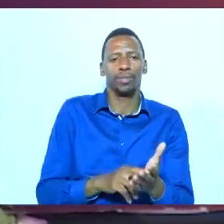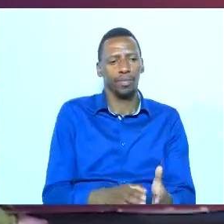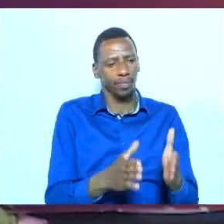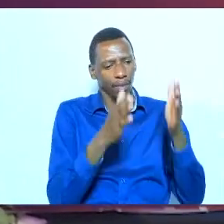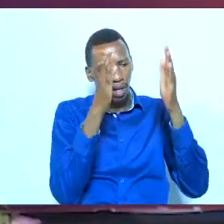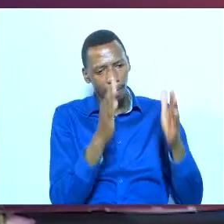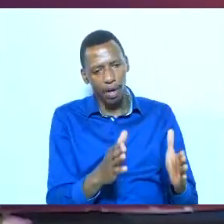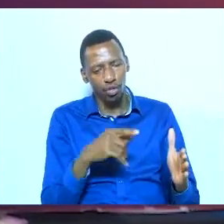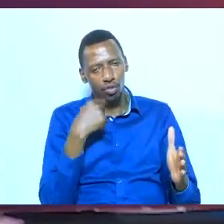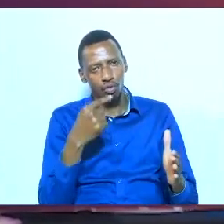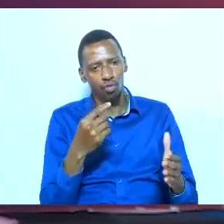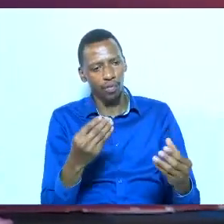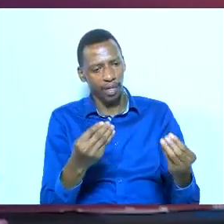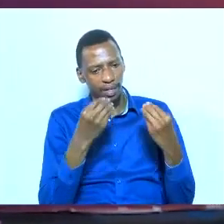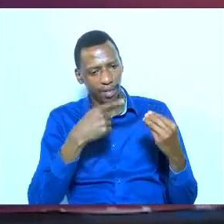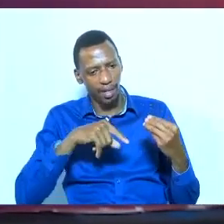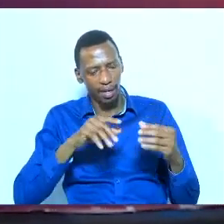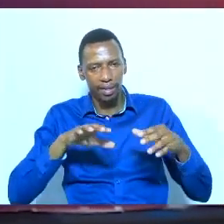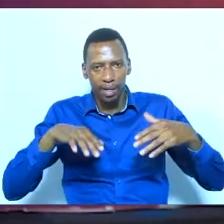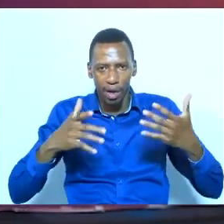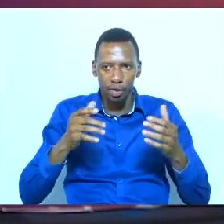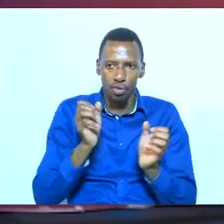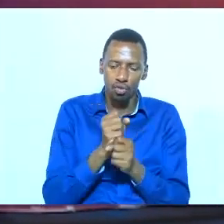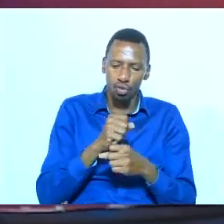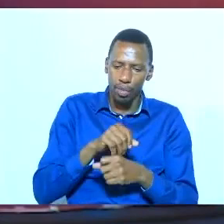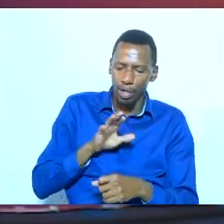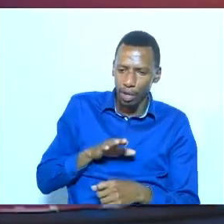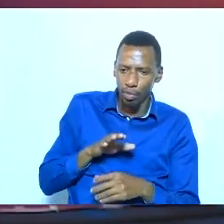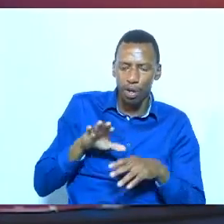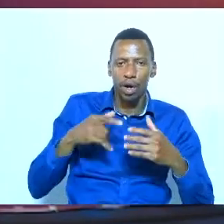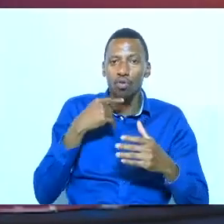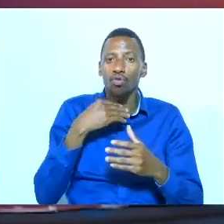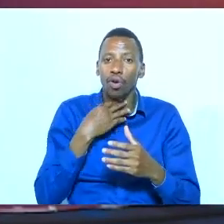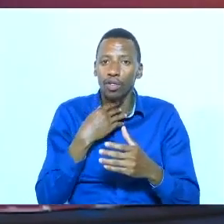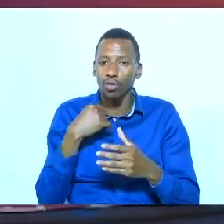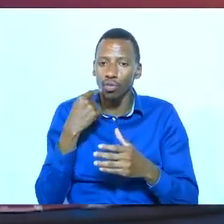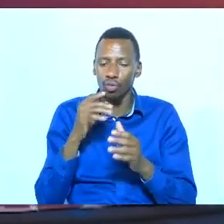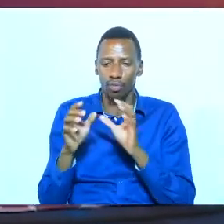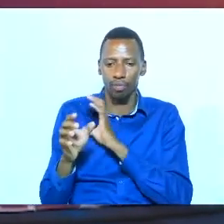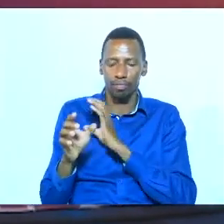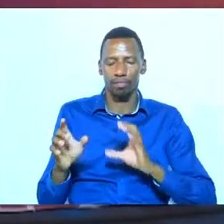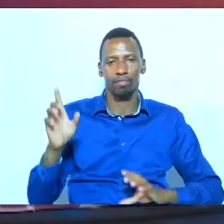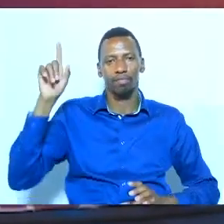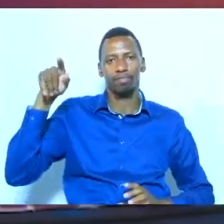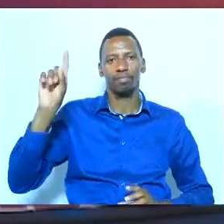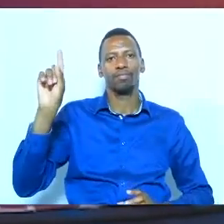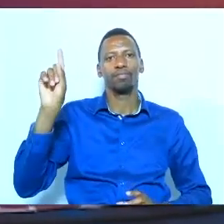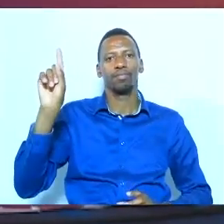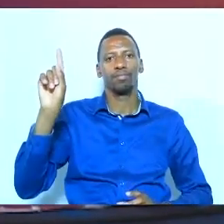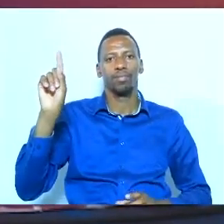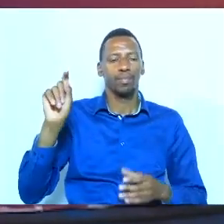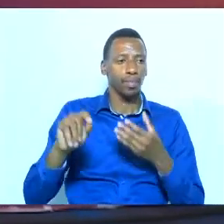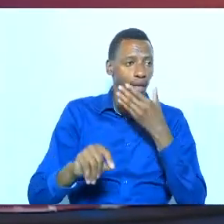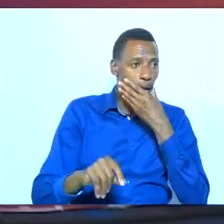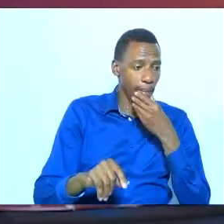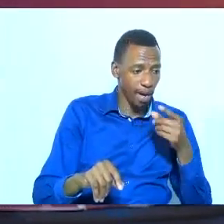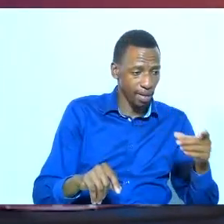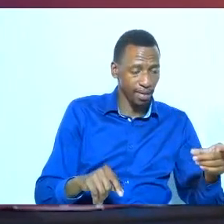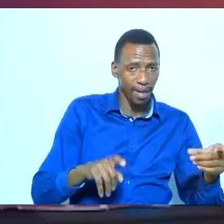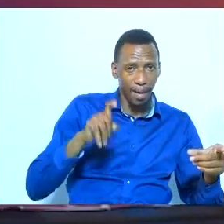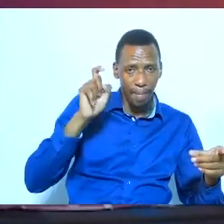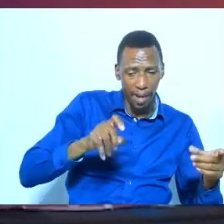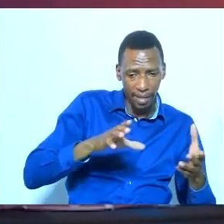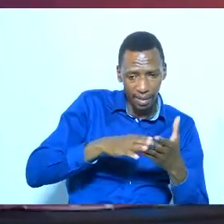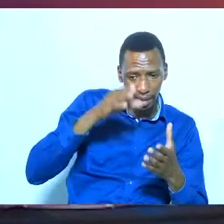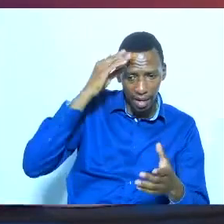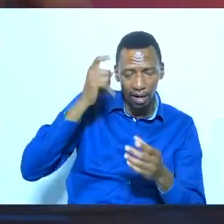will teach us how to make a woman the one you want is Christ himself. So a man must